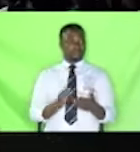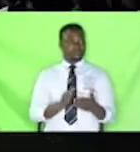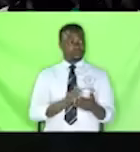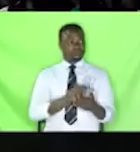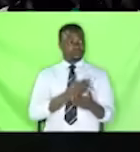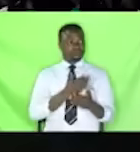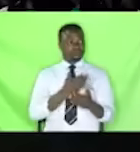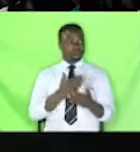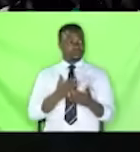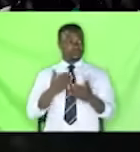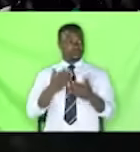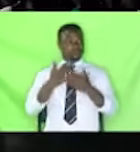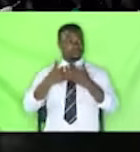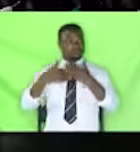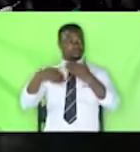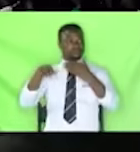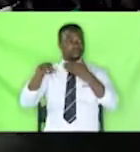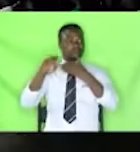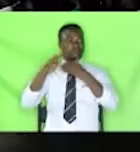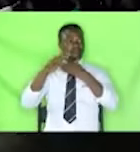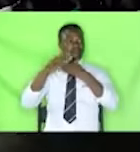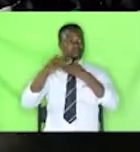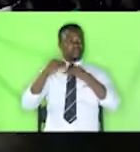Heaven and nature sing,